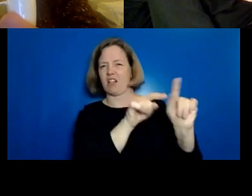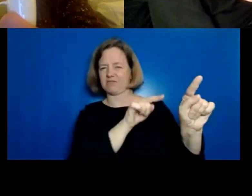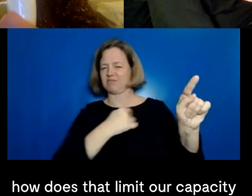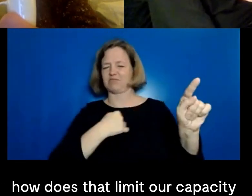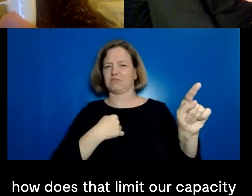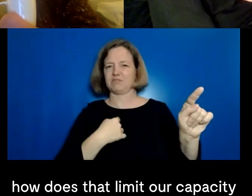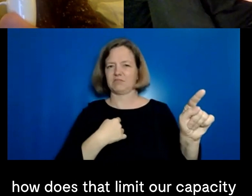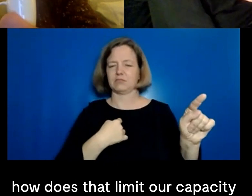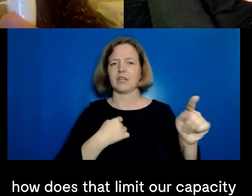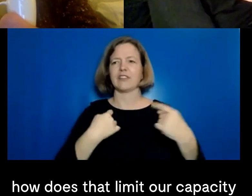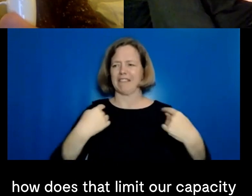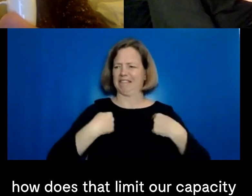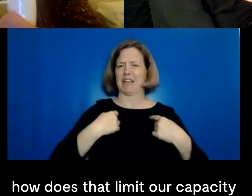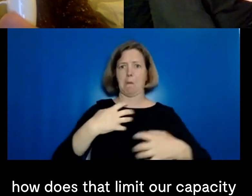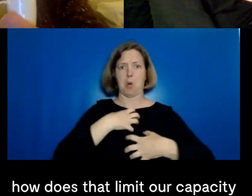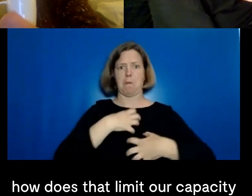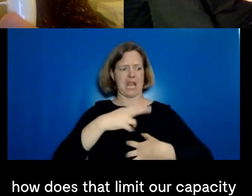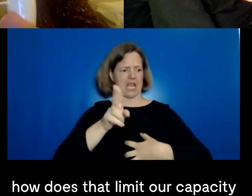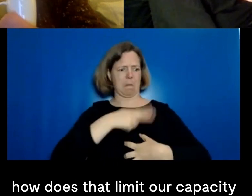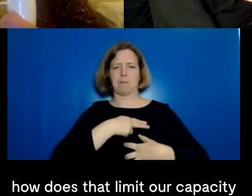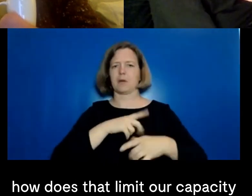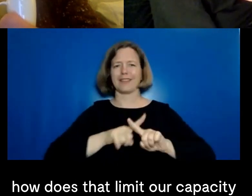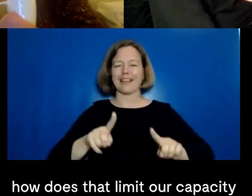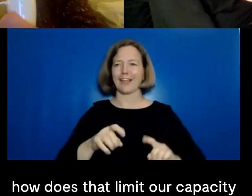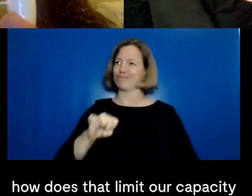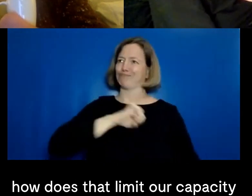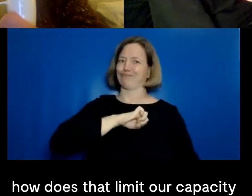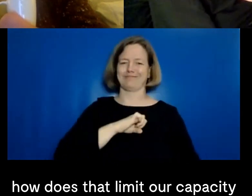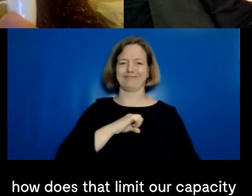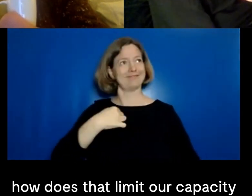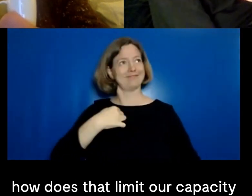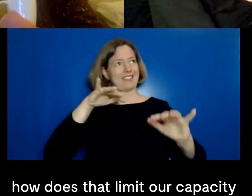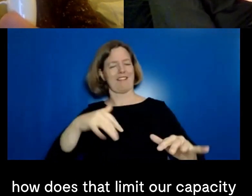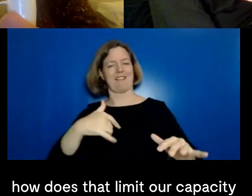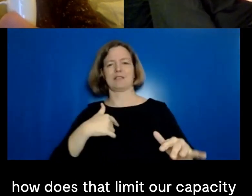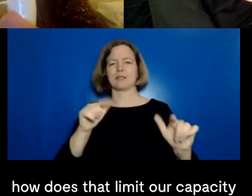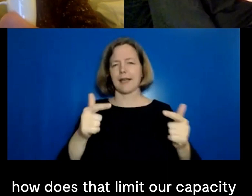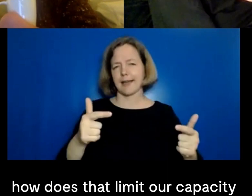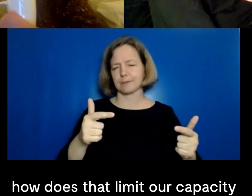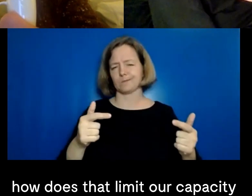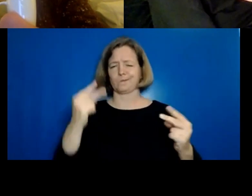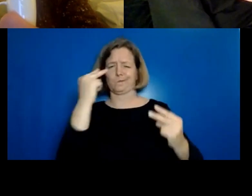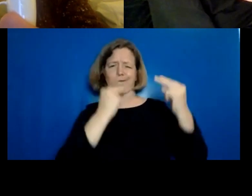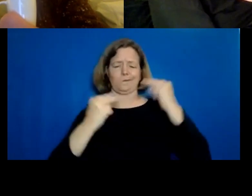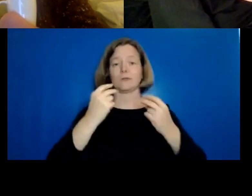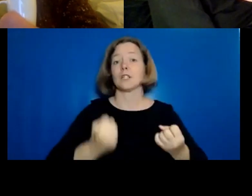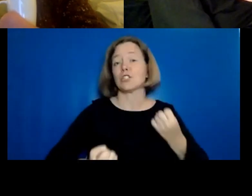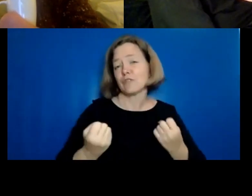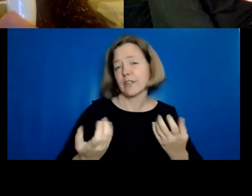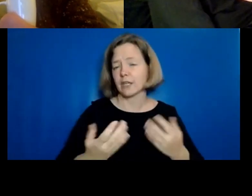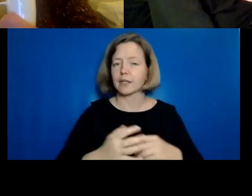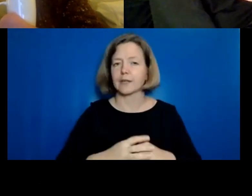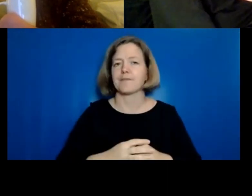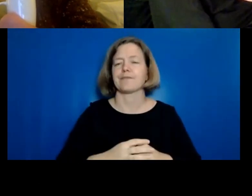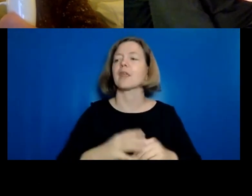asset, how does that limit our capacity to build communities, to share our